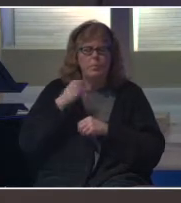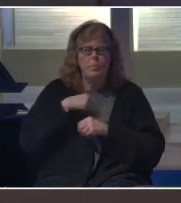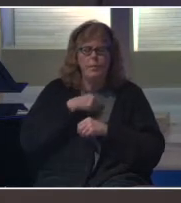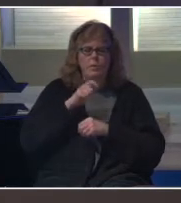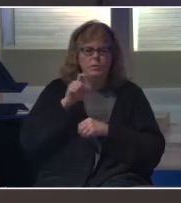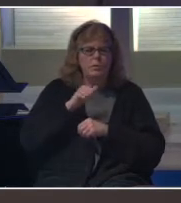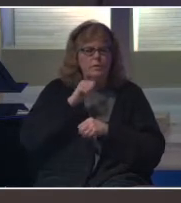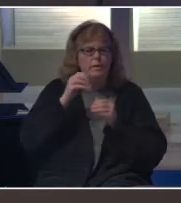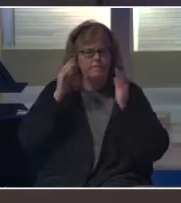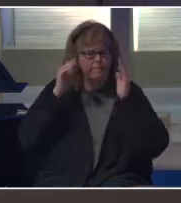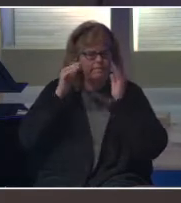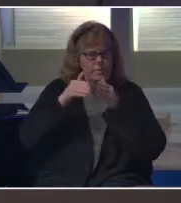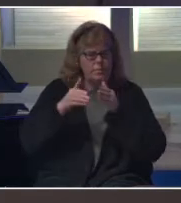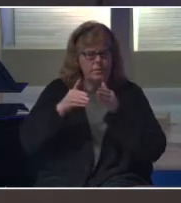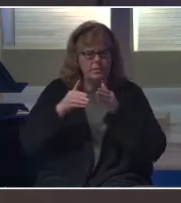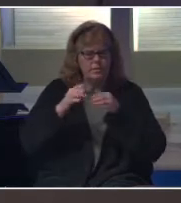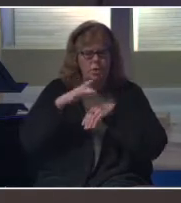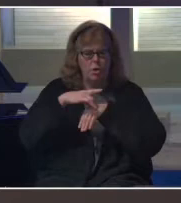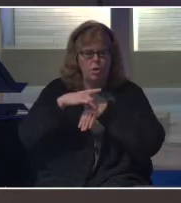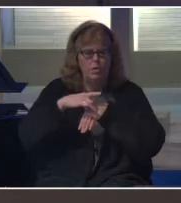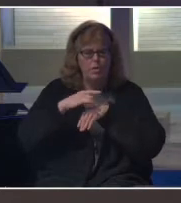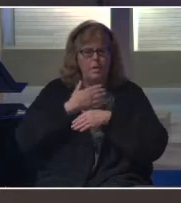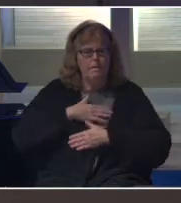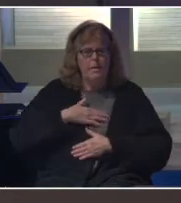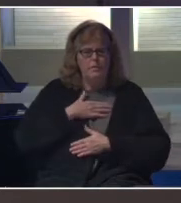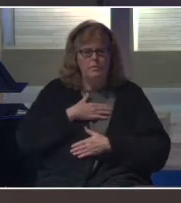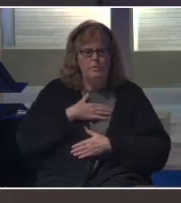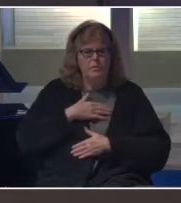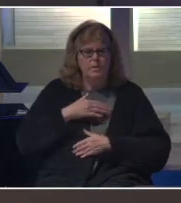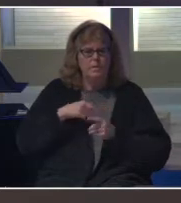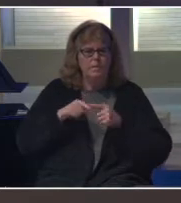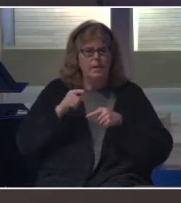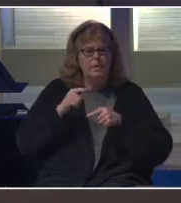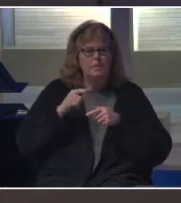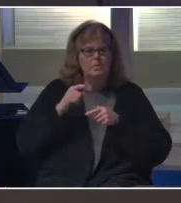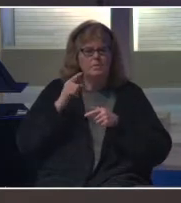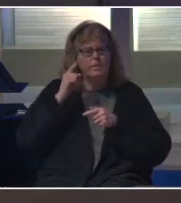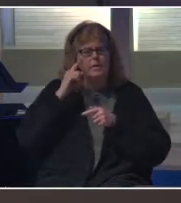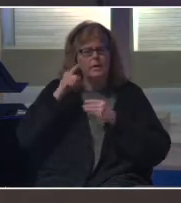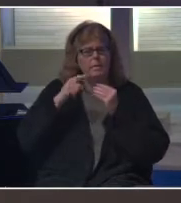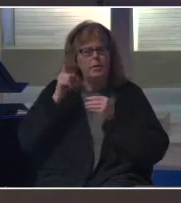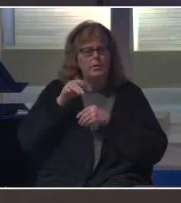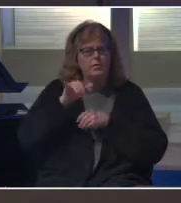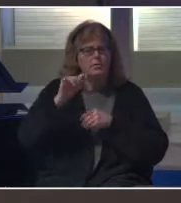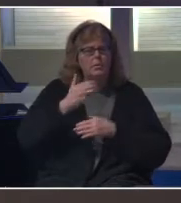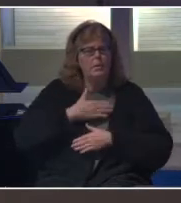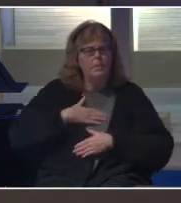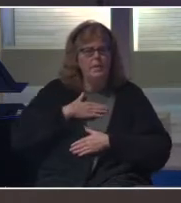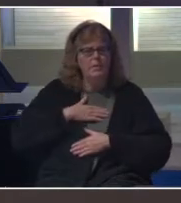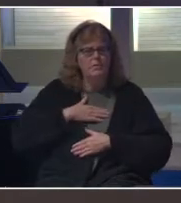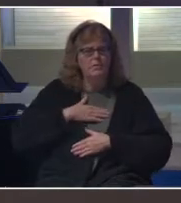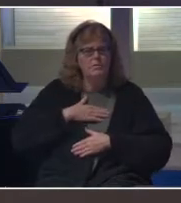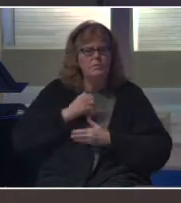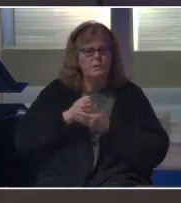We need to not be focused on earthly pleasures, but rather eternal pleasures and